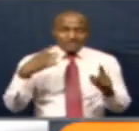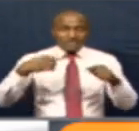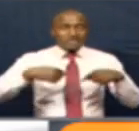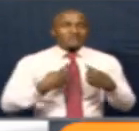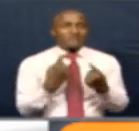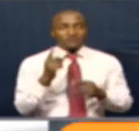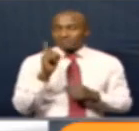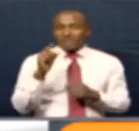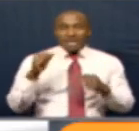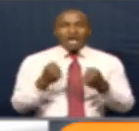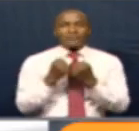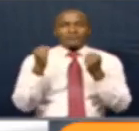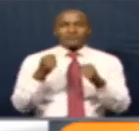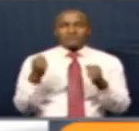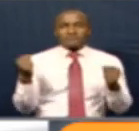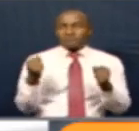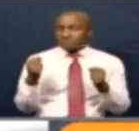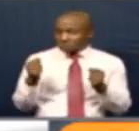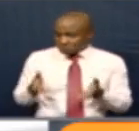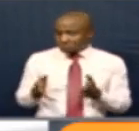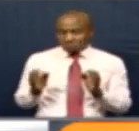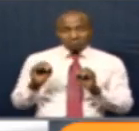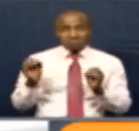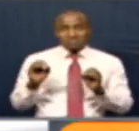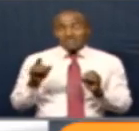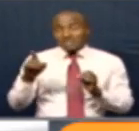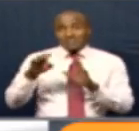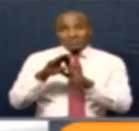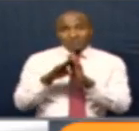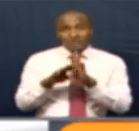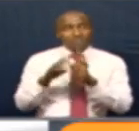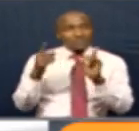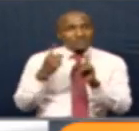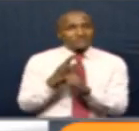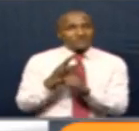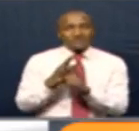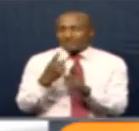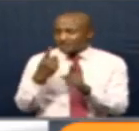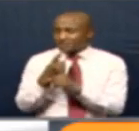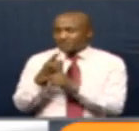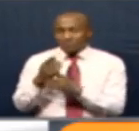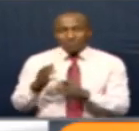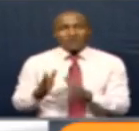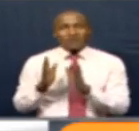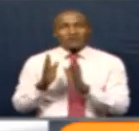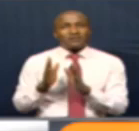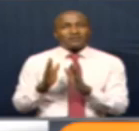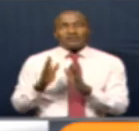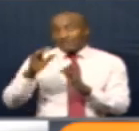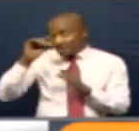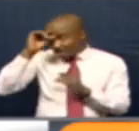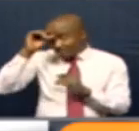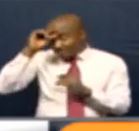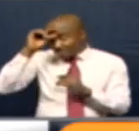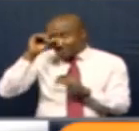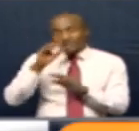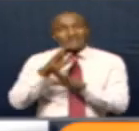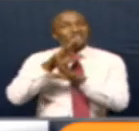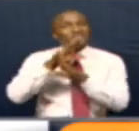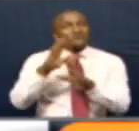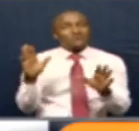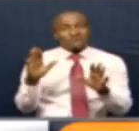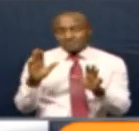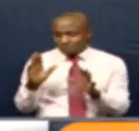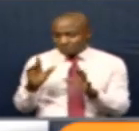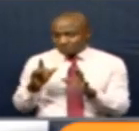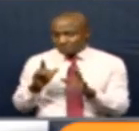That won't happen, not on this program. And this program is different in so many ways, because the government is not taking